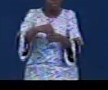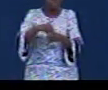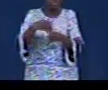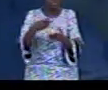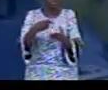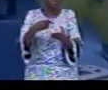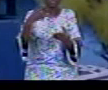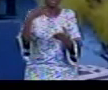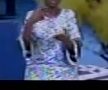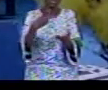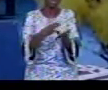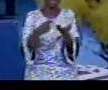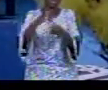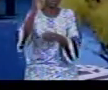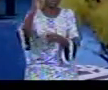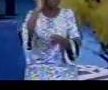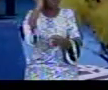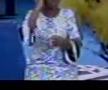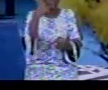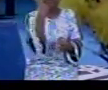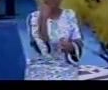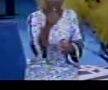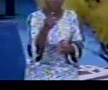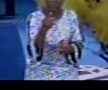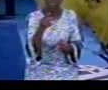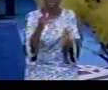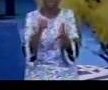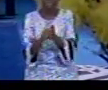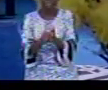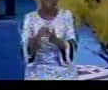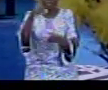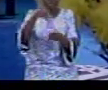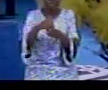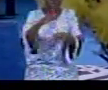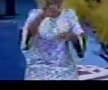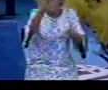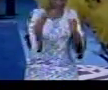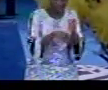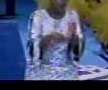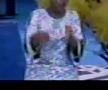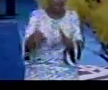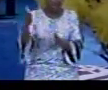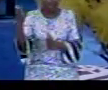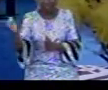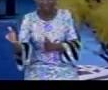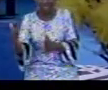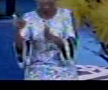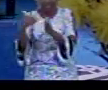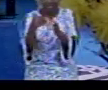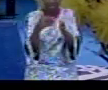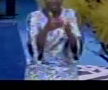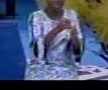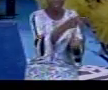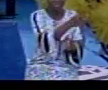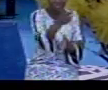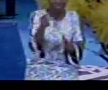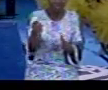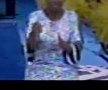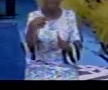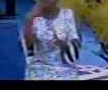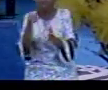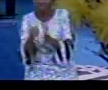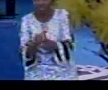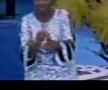Don't say that. Say this way. Don't go that way. Go this way. That grace of God will be